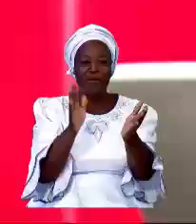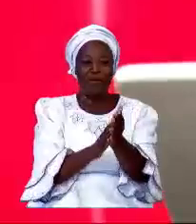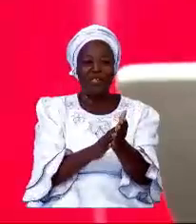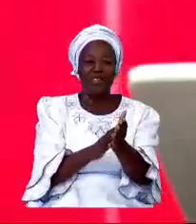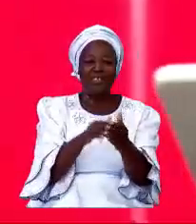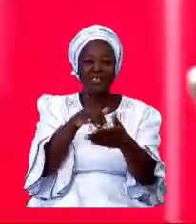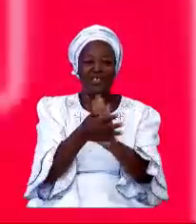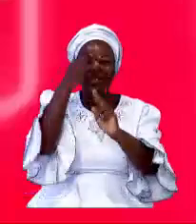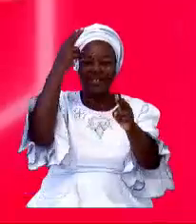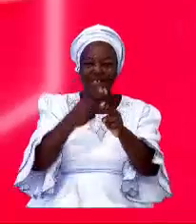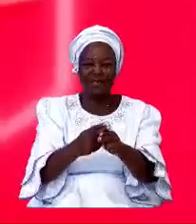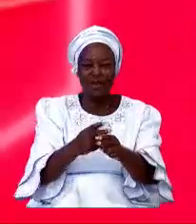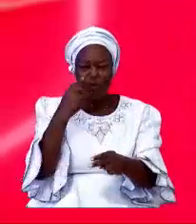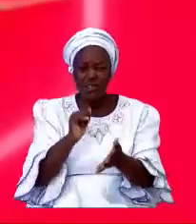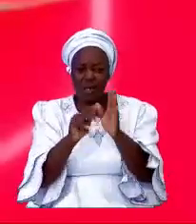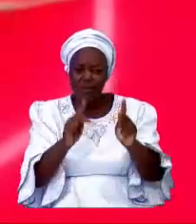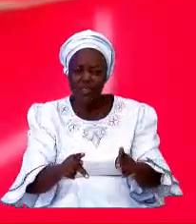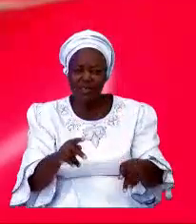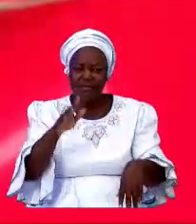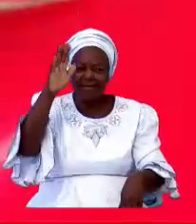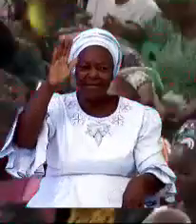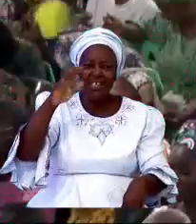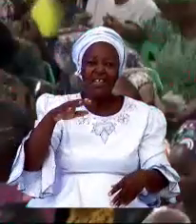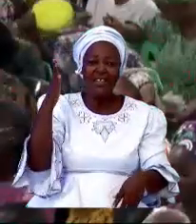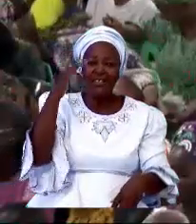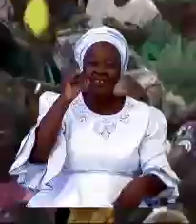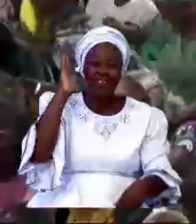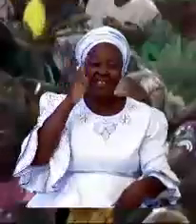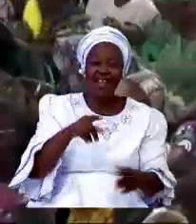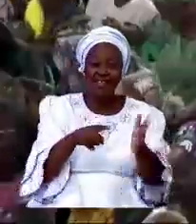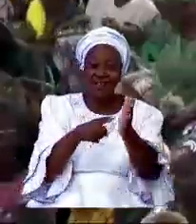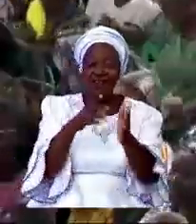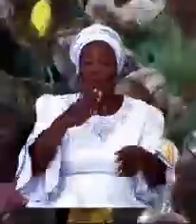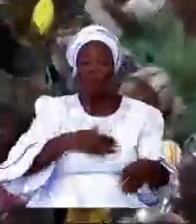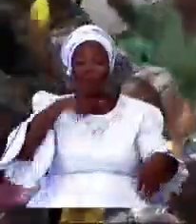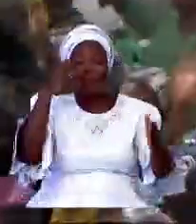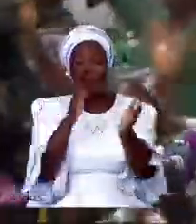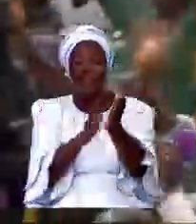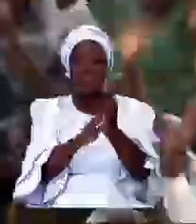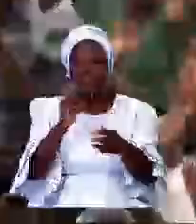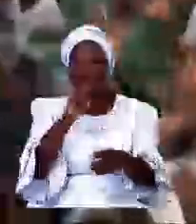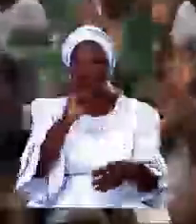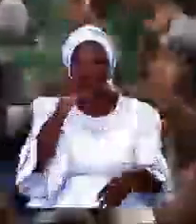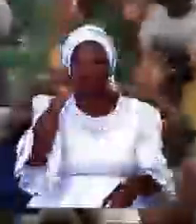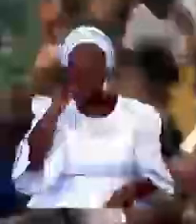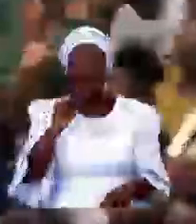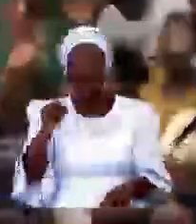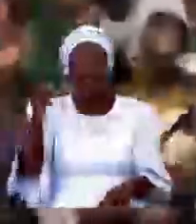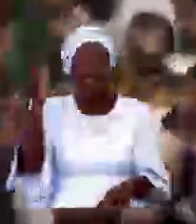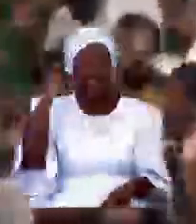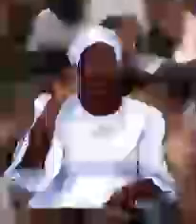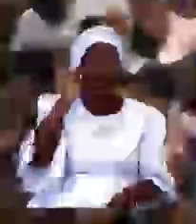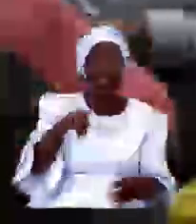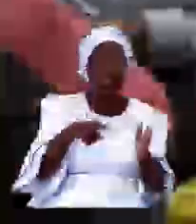show forth my praise. What is he there? They shall show forth